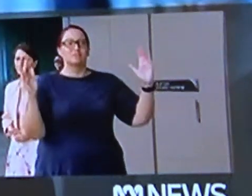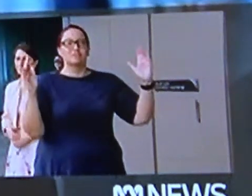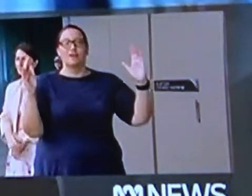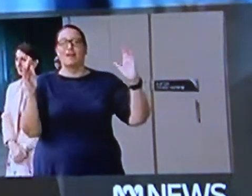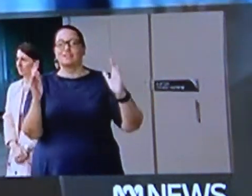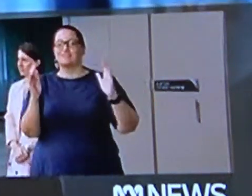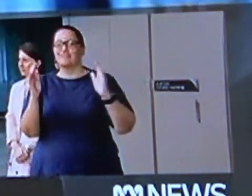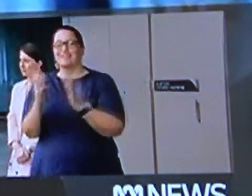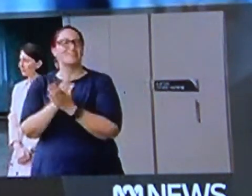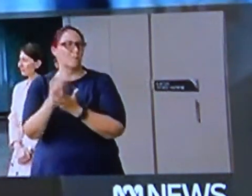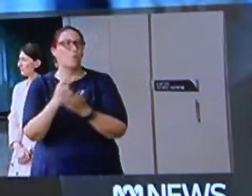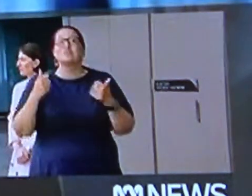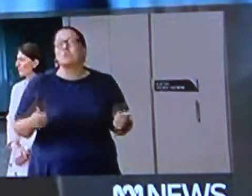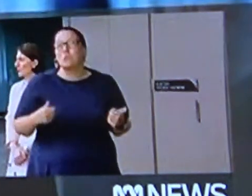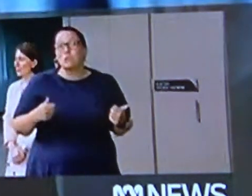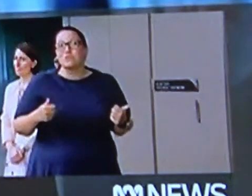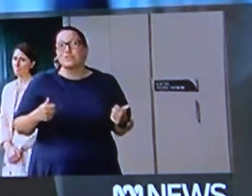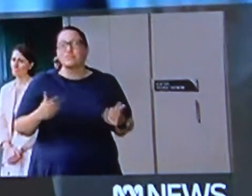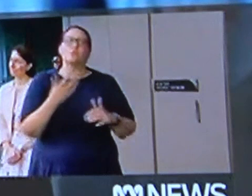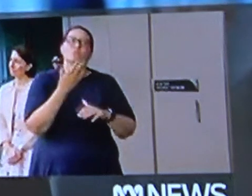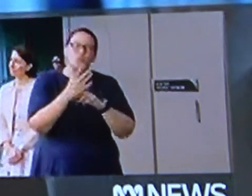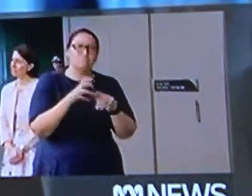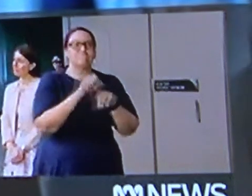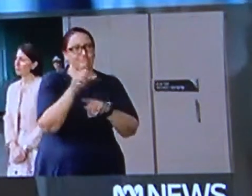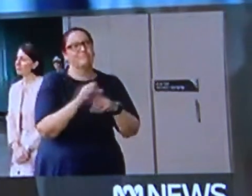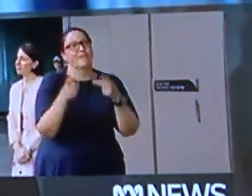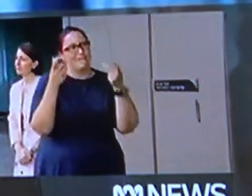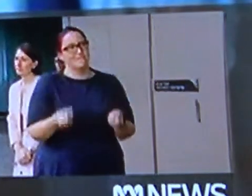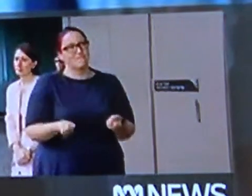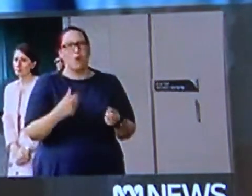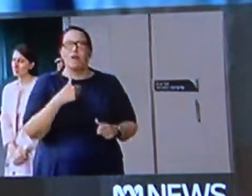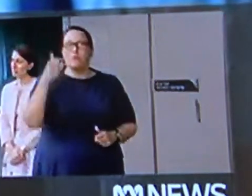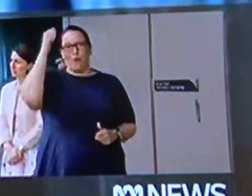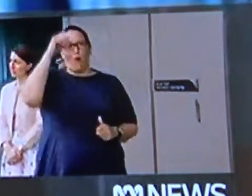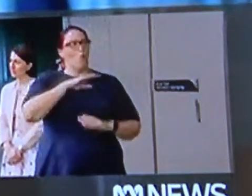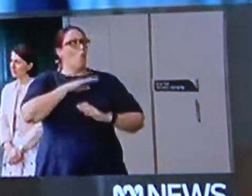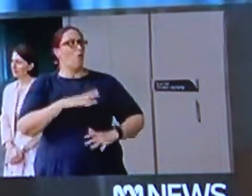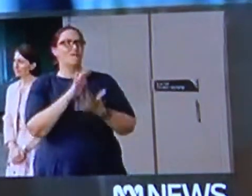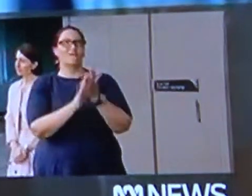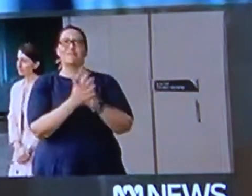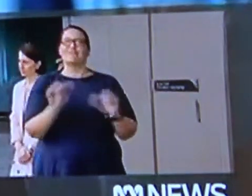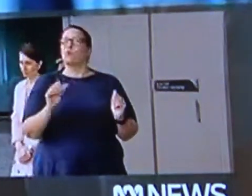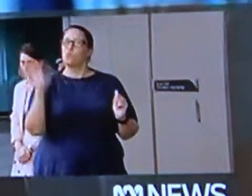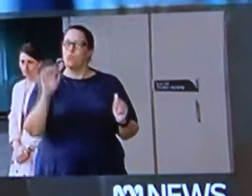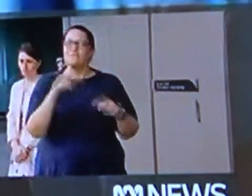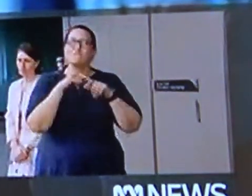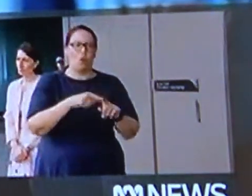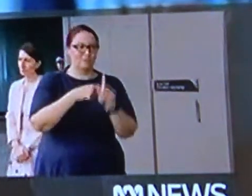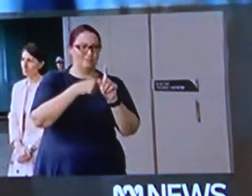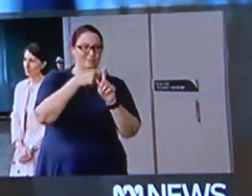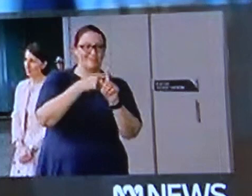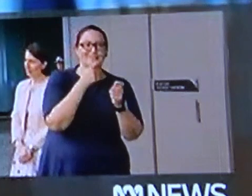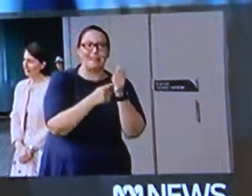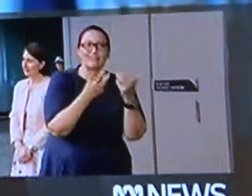case numbers, it's important to know that they can vary and jump around day to day based on testing numbers.